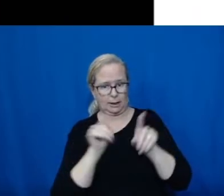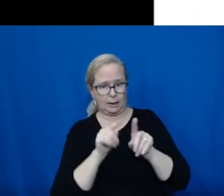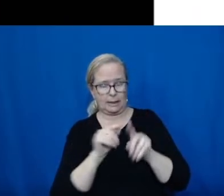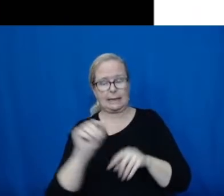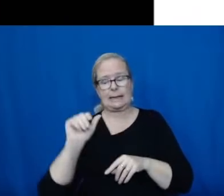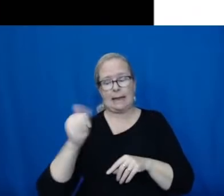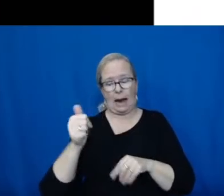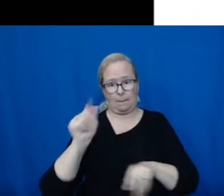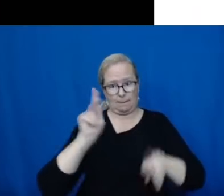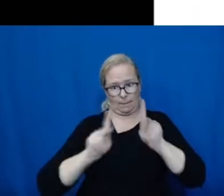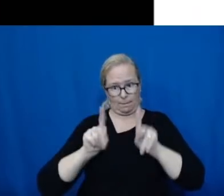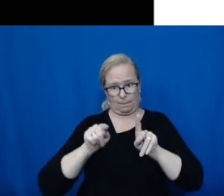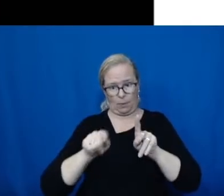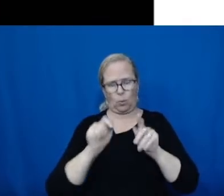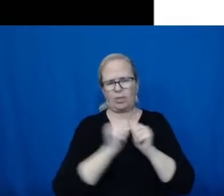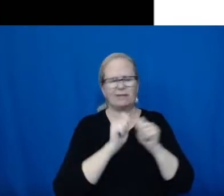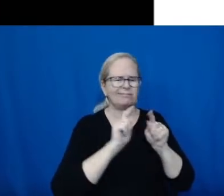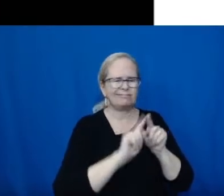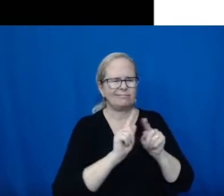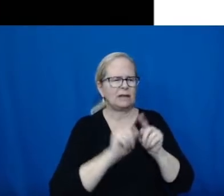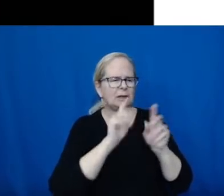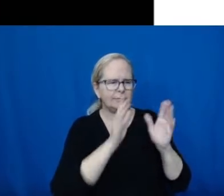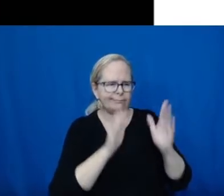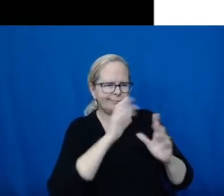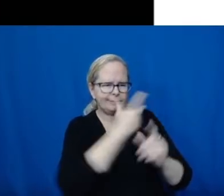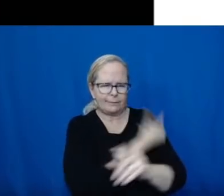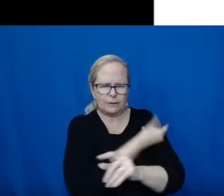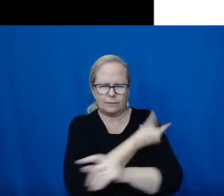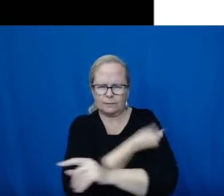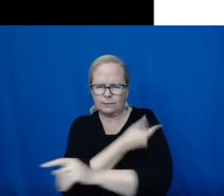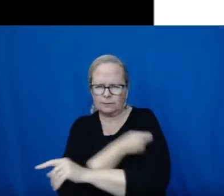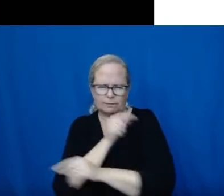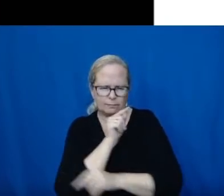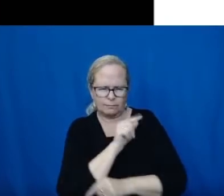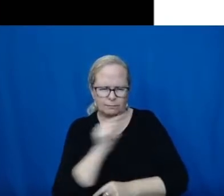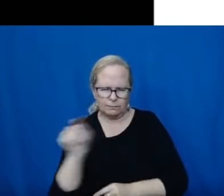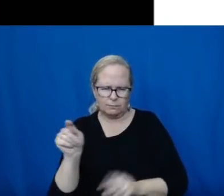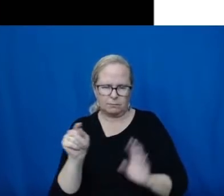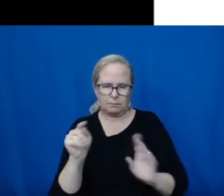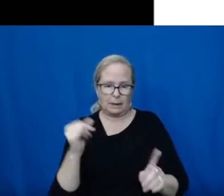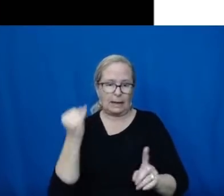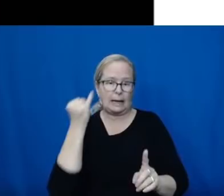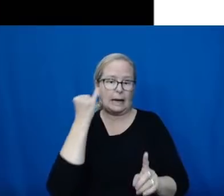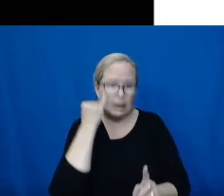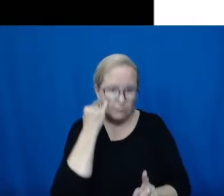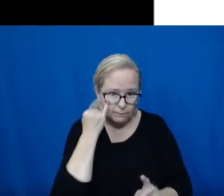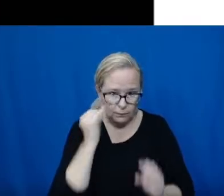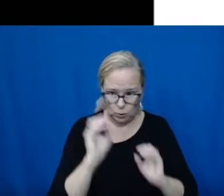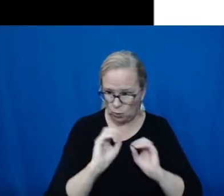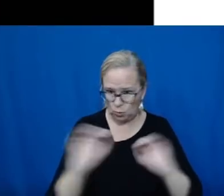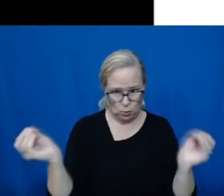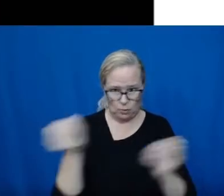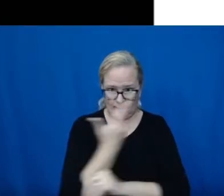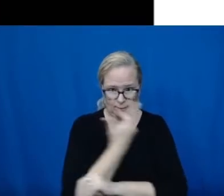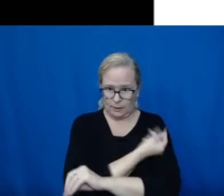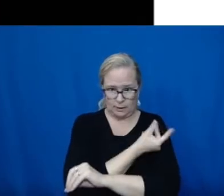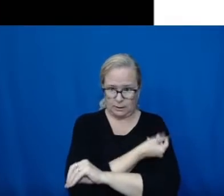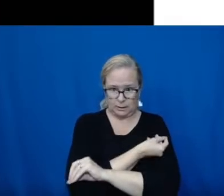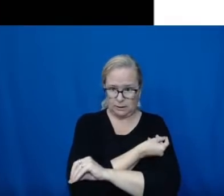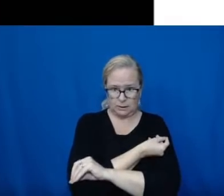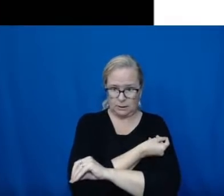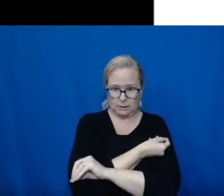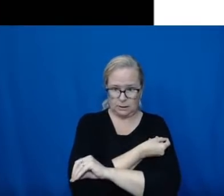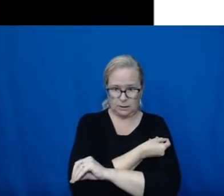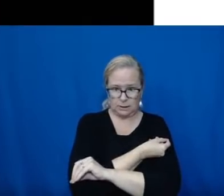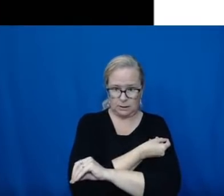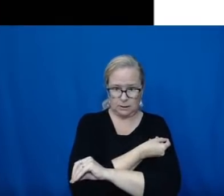vaccinated, then even with strong public health measures, we would have still this red fast spread. But with